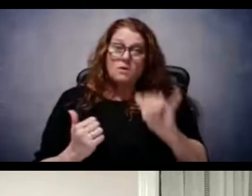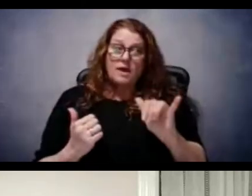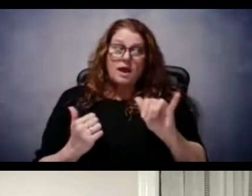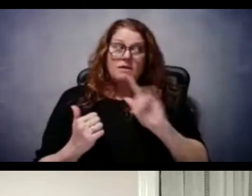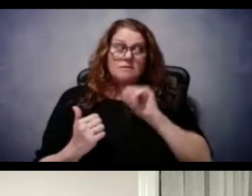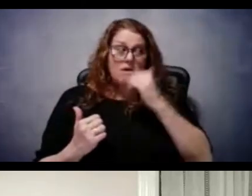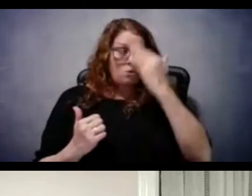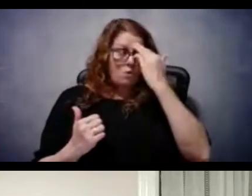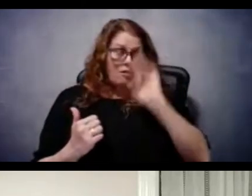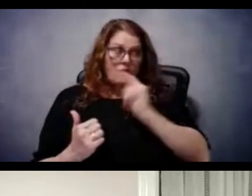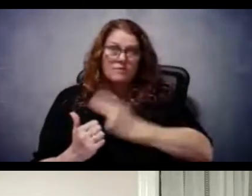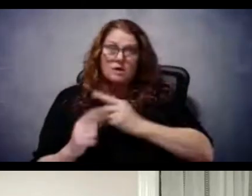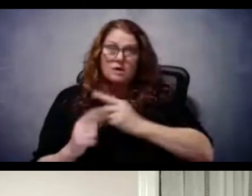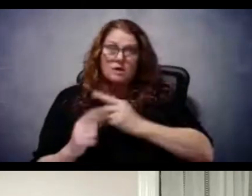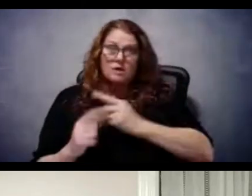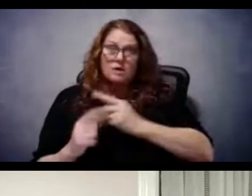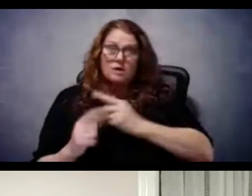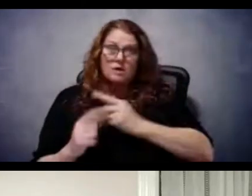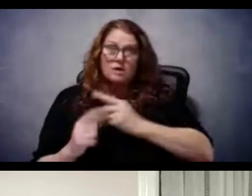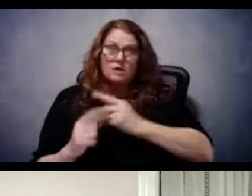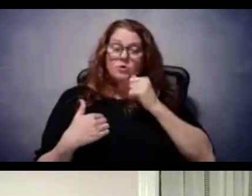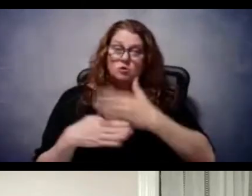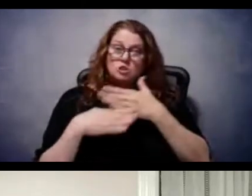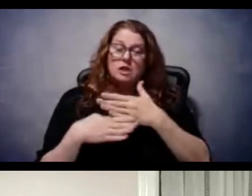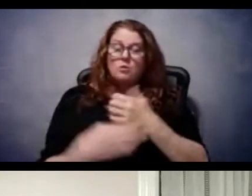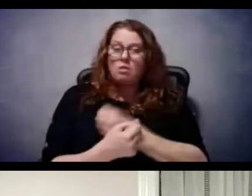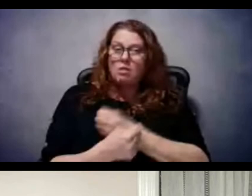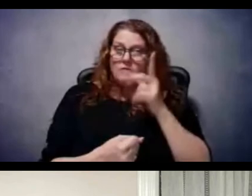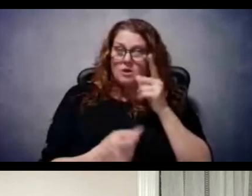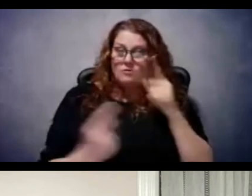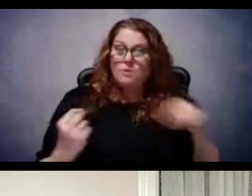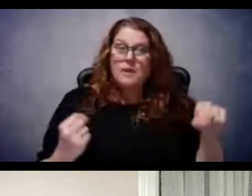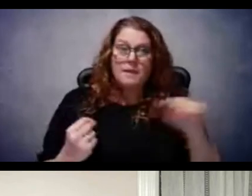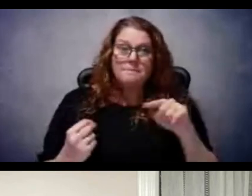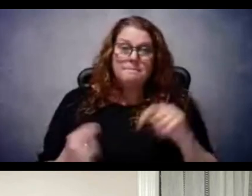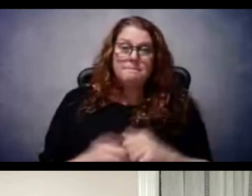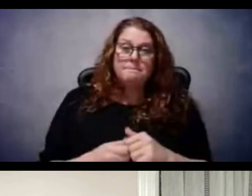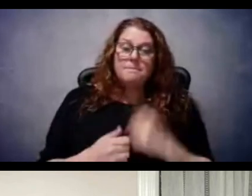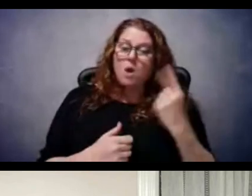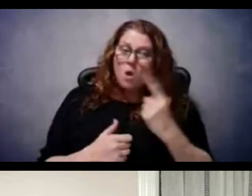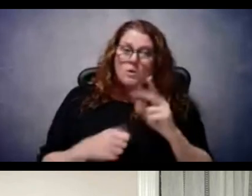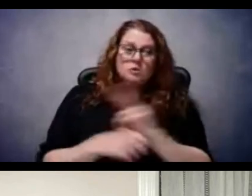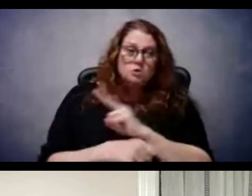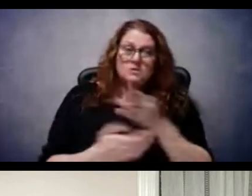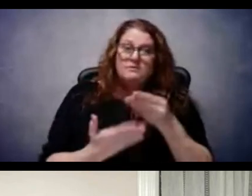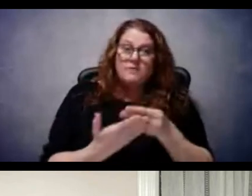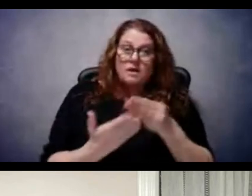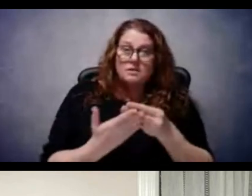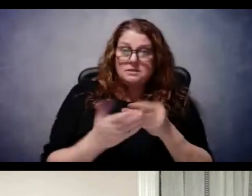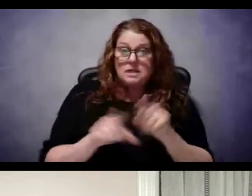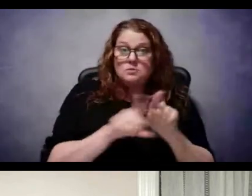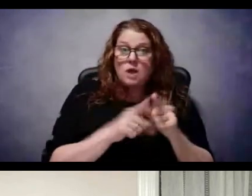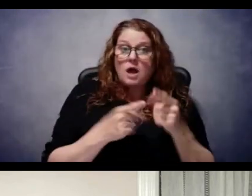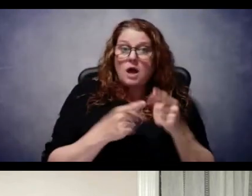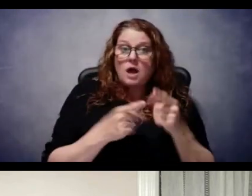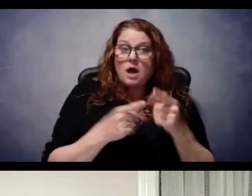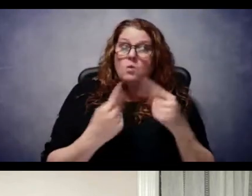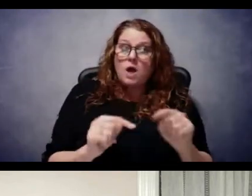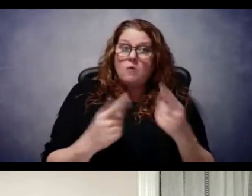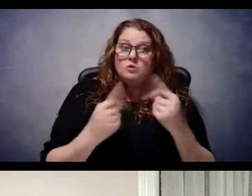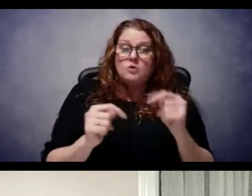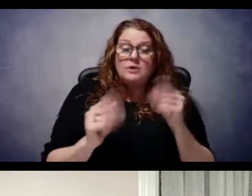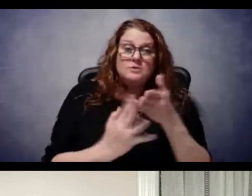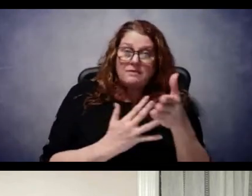aware of us, but maybe have some food they want to share, we'd love to hear from them. We're going to always use funds as well while we're trying to navigate this world